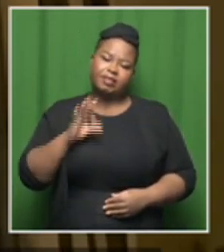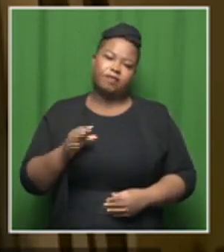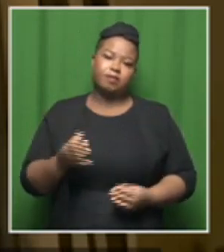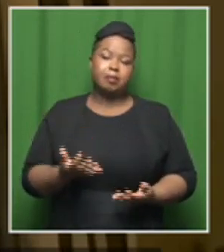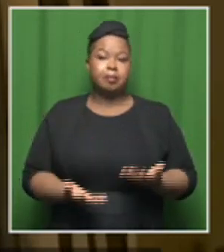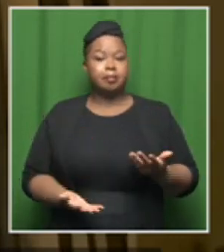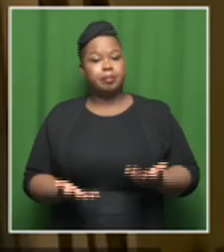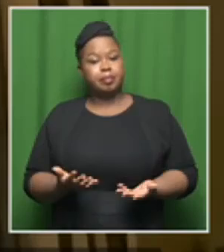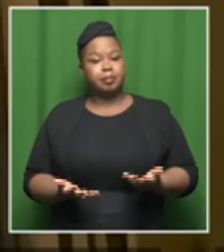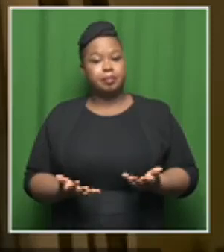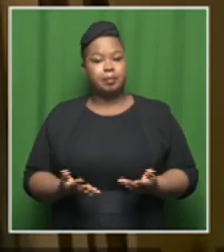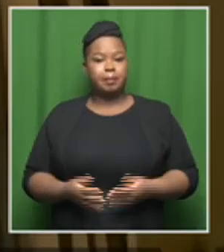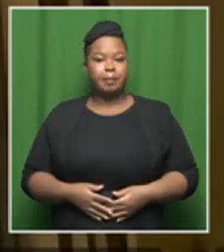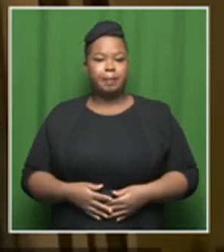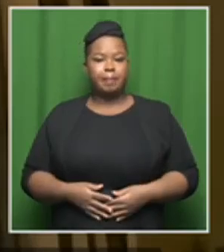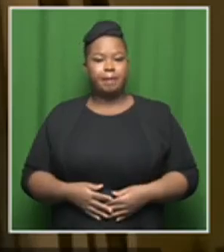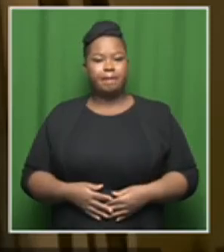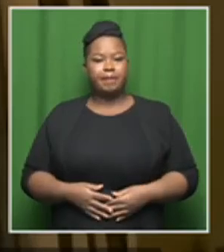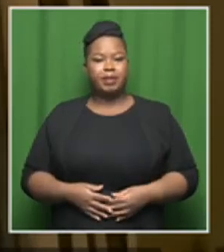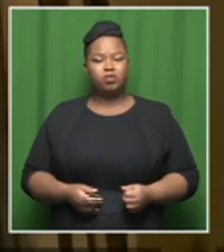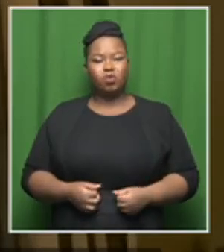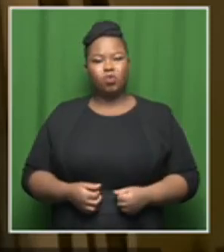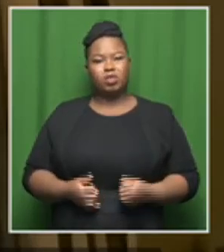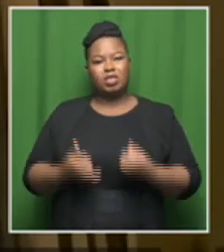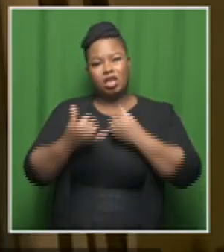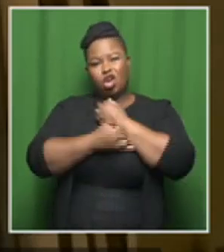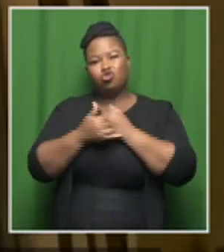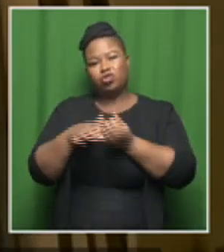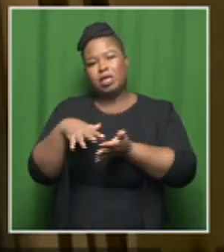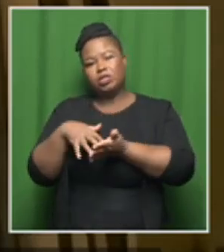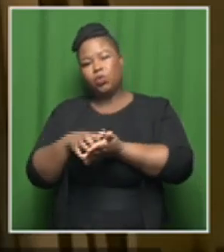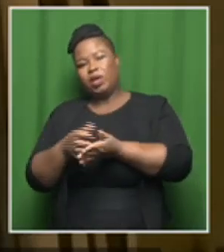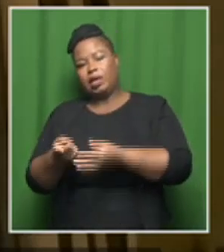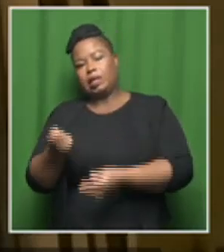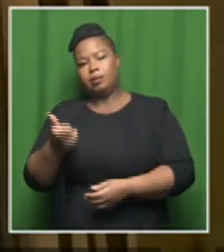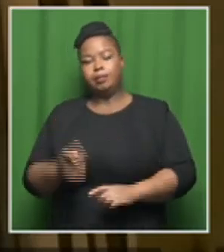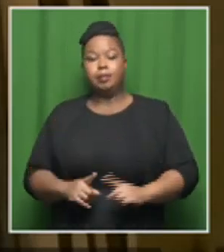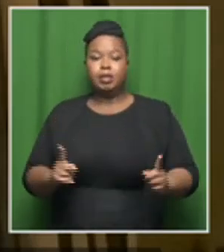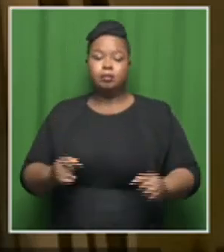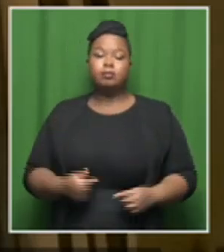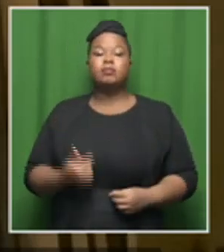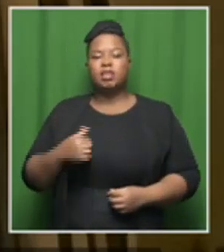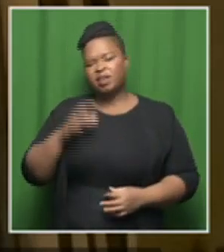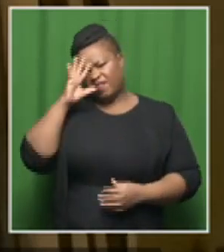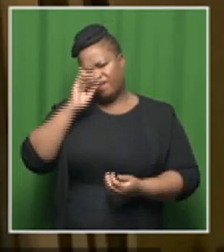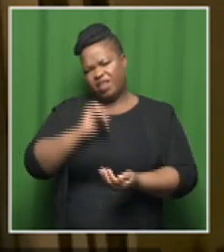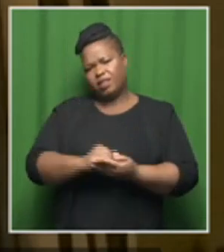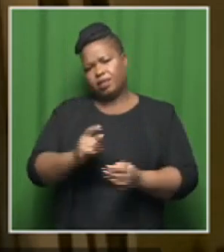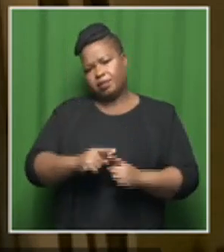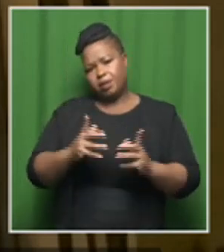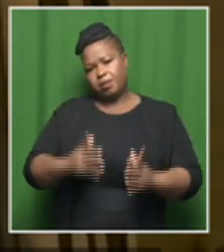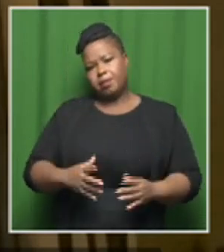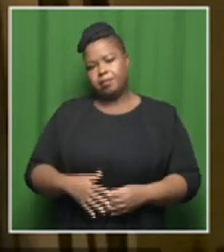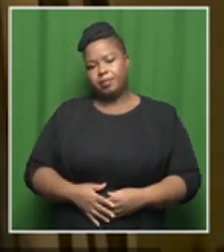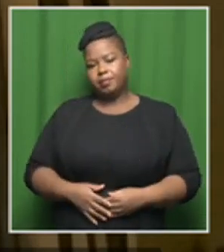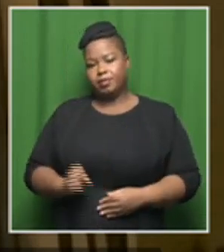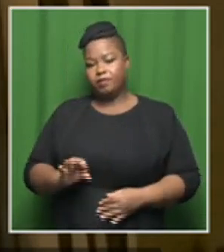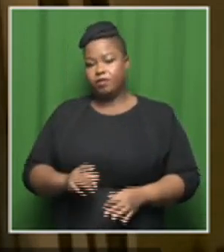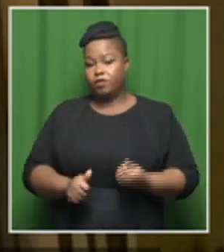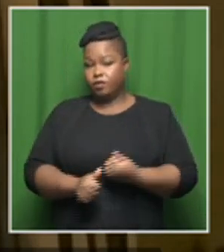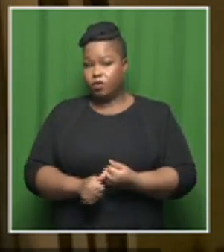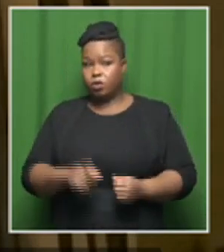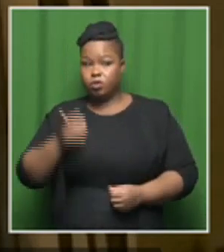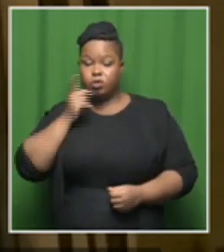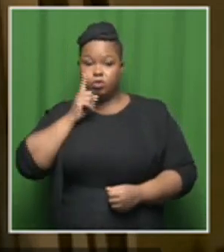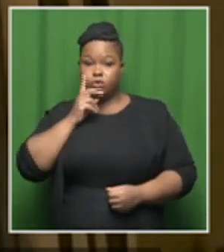probably a less dominant country. But I have so much faith in that player. If you followed and watched